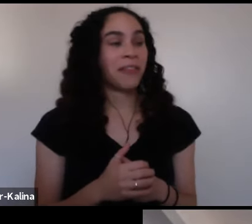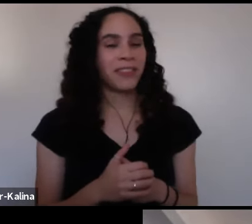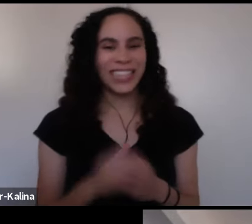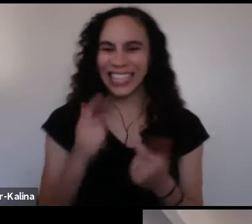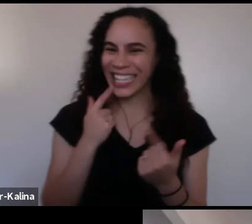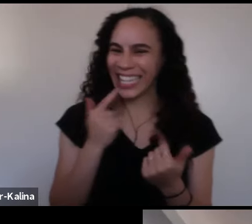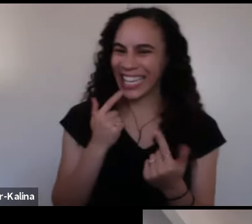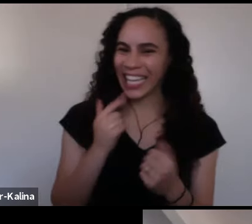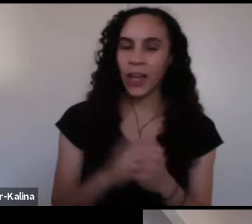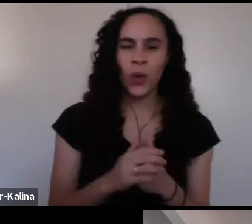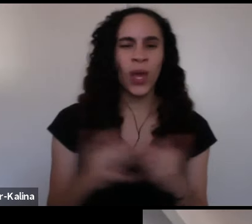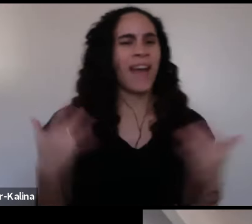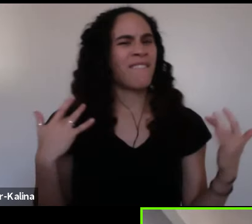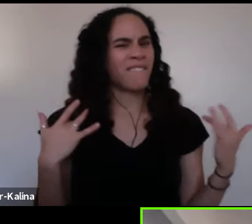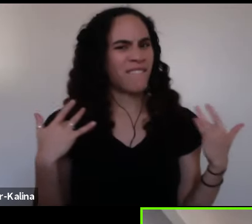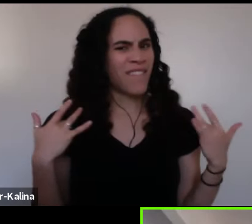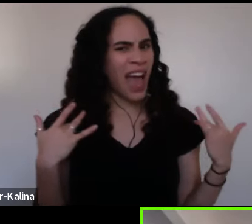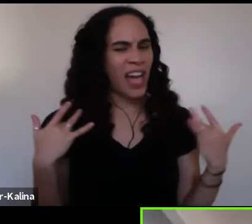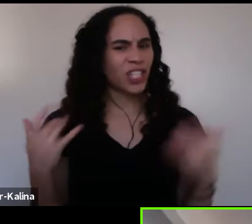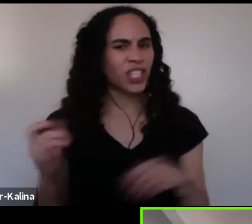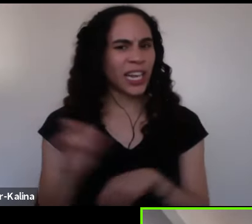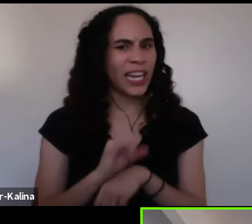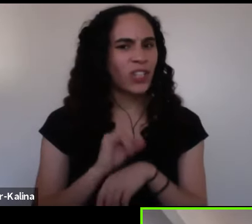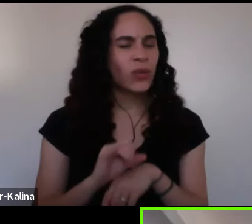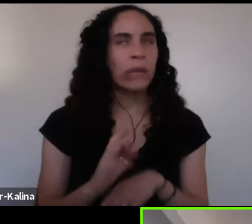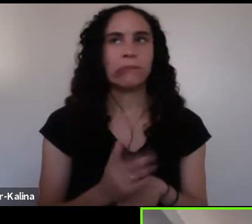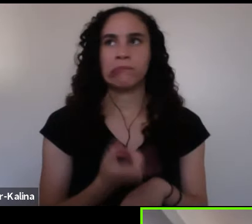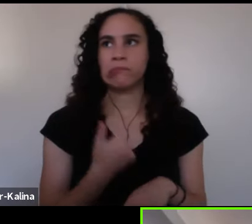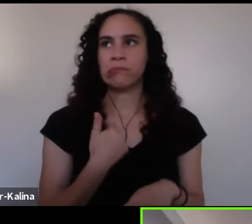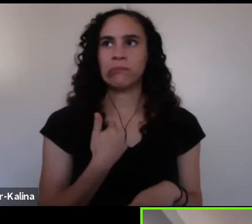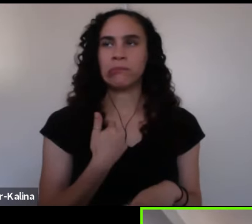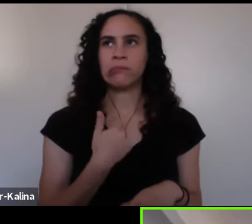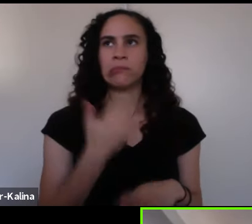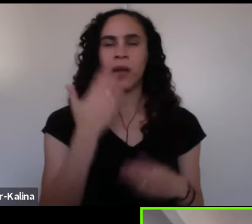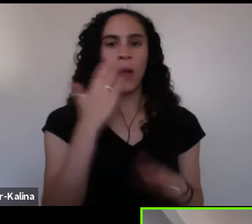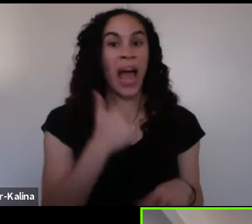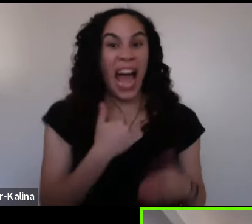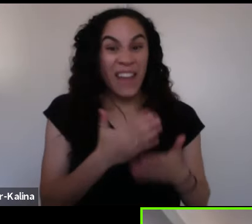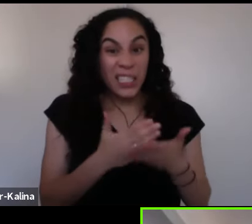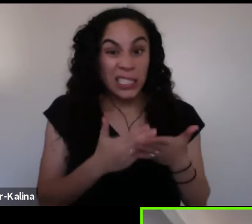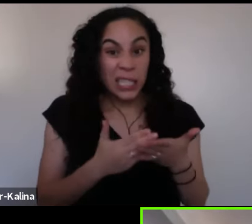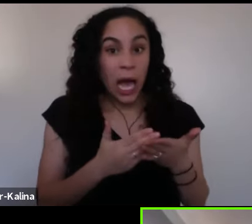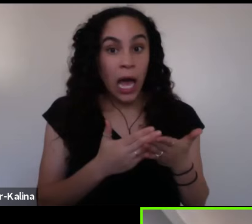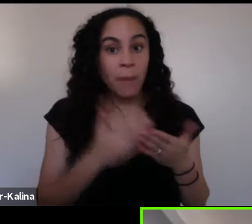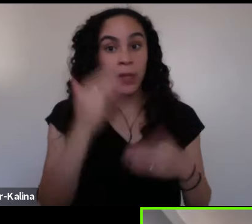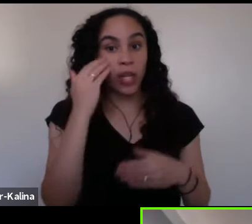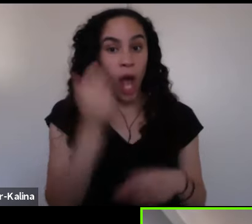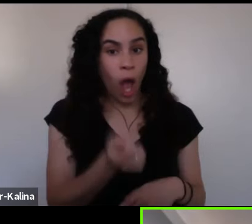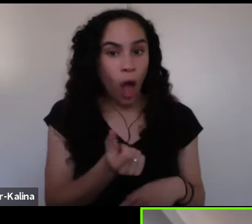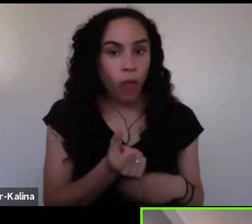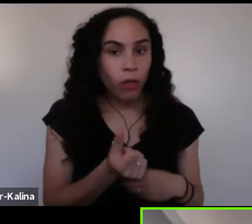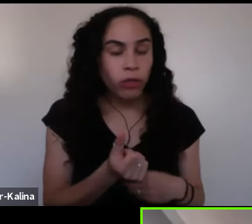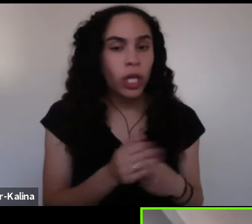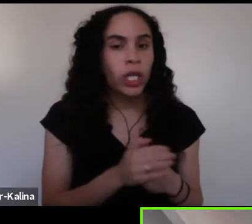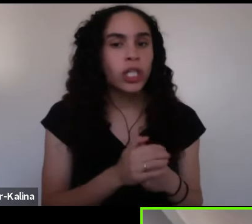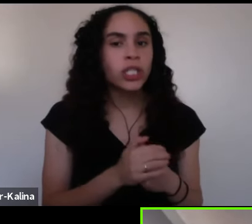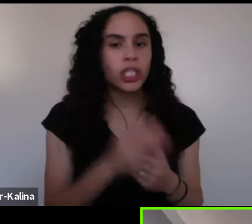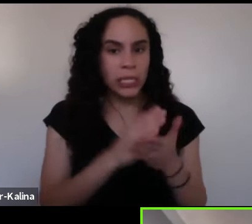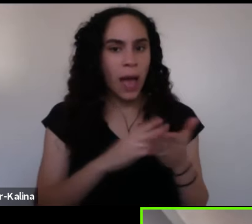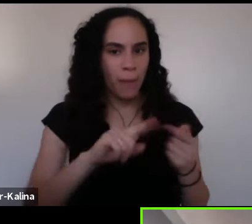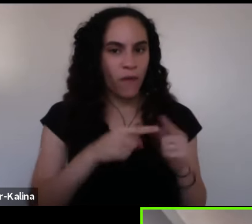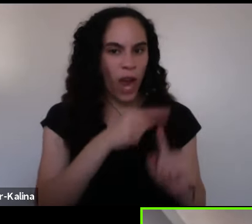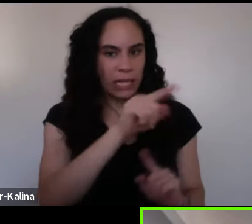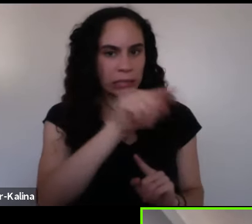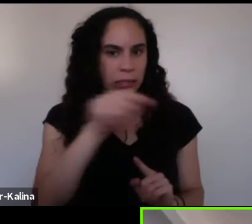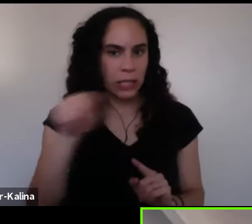The fashion industry, I can speak on the fashion industry because I have some knowledge of that and I have some friends there, but they